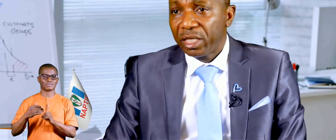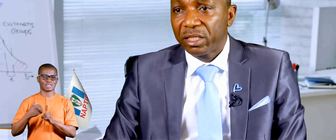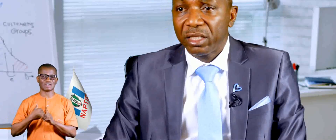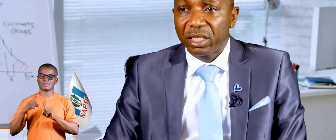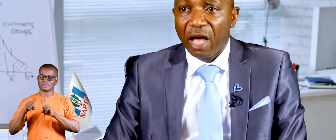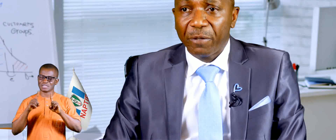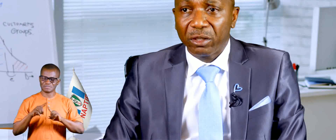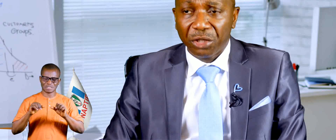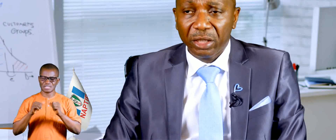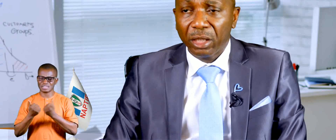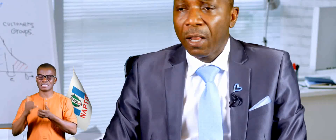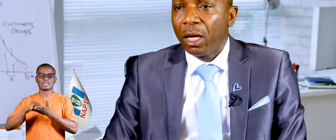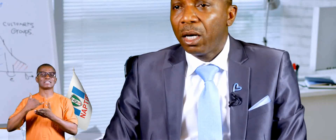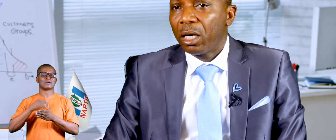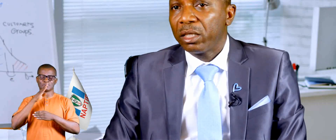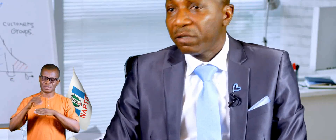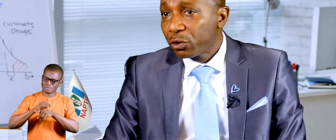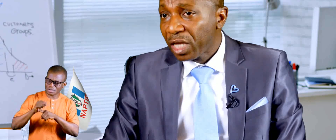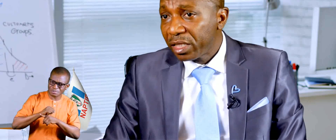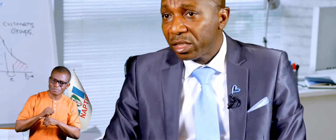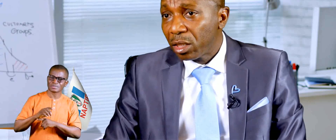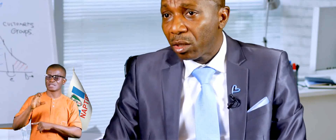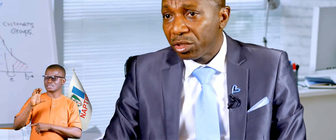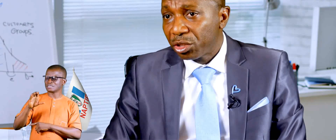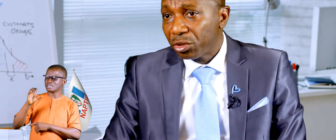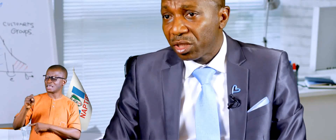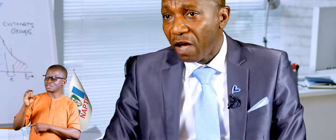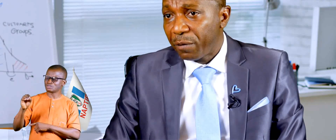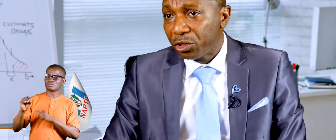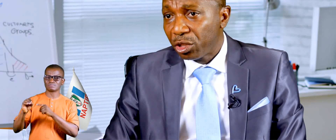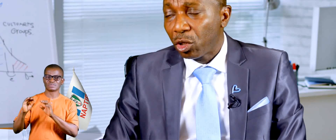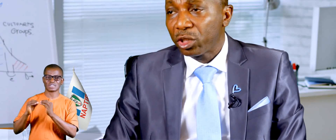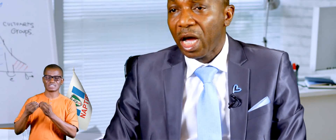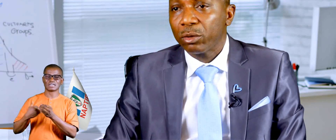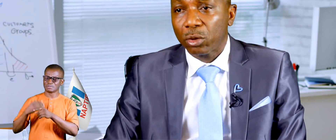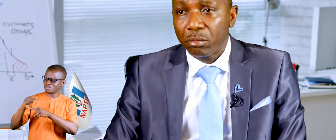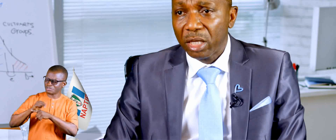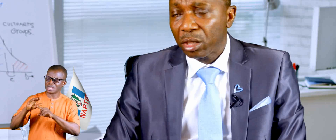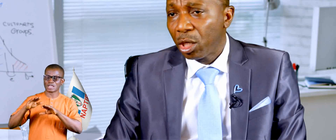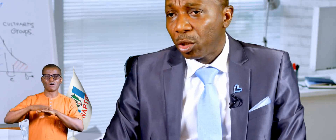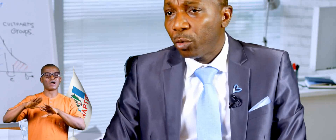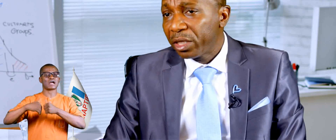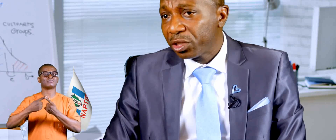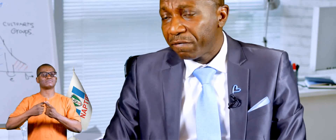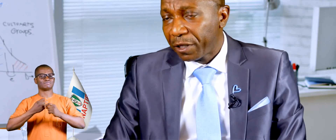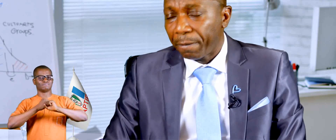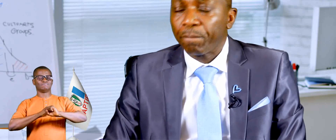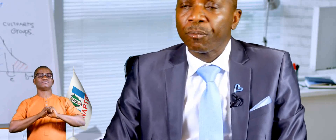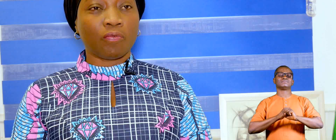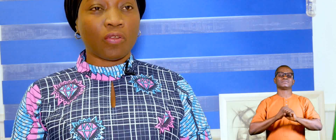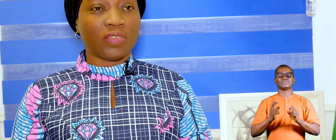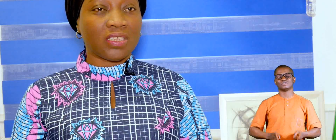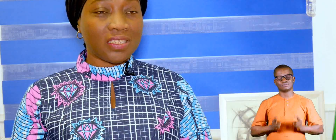enforcement agencies have been trained, civil society organizations have been trained on how to combat human